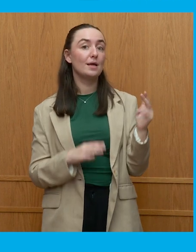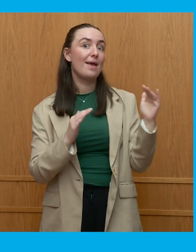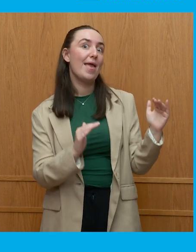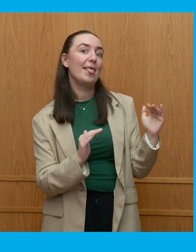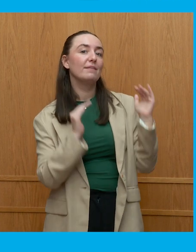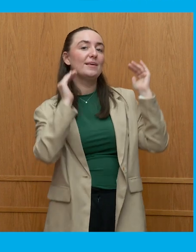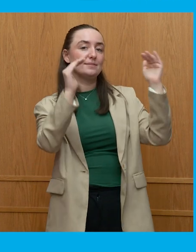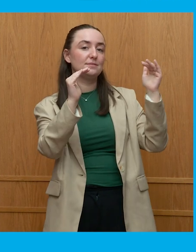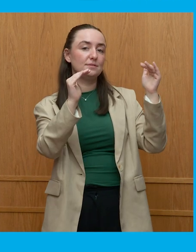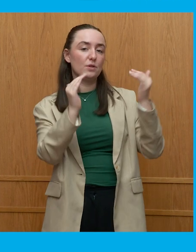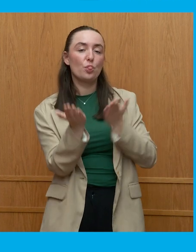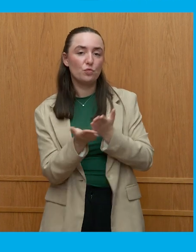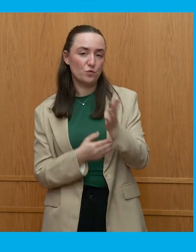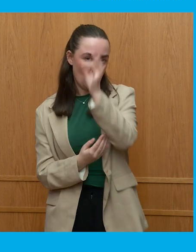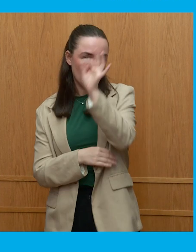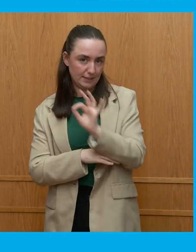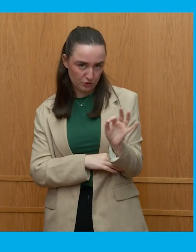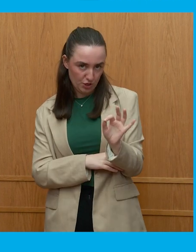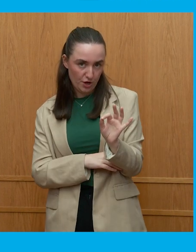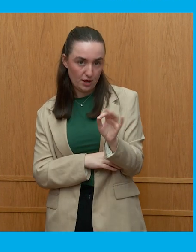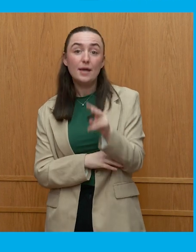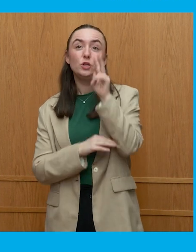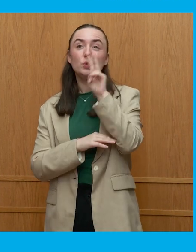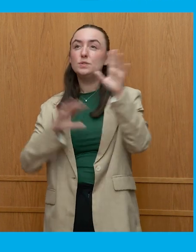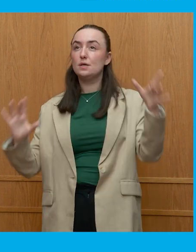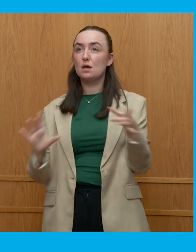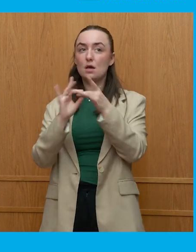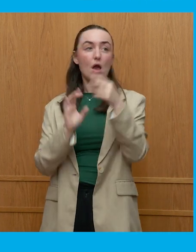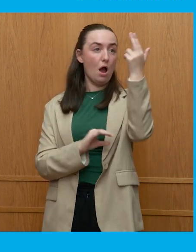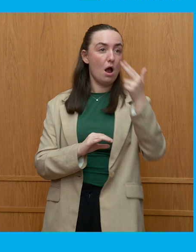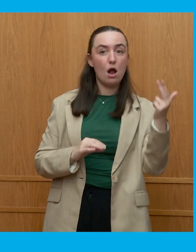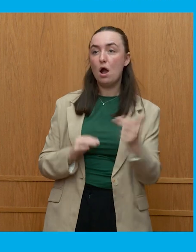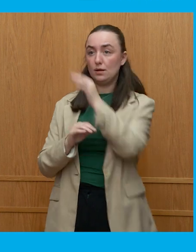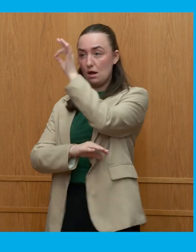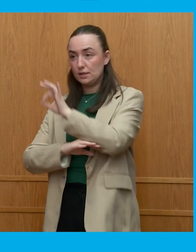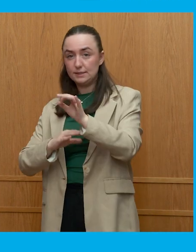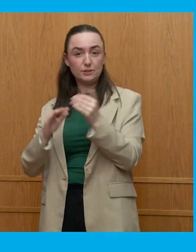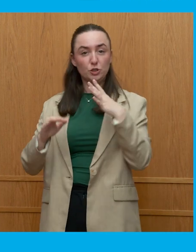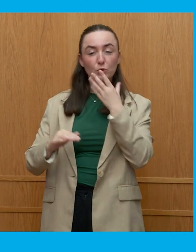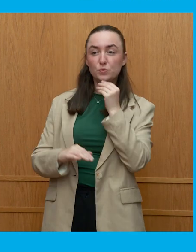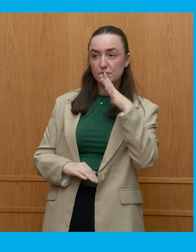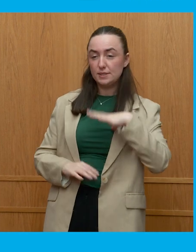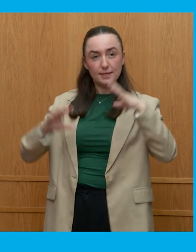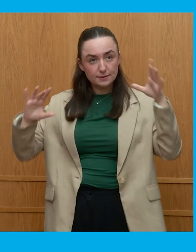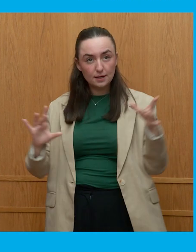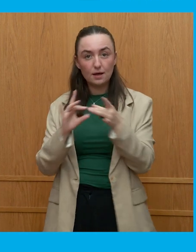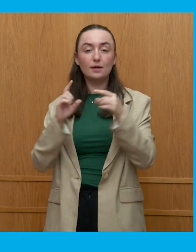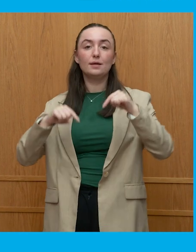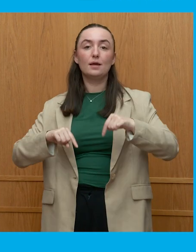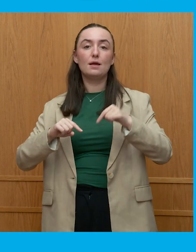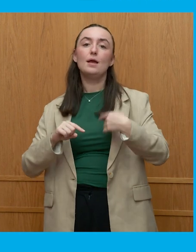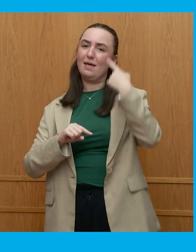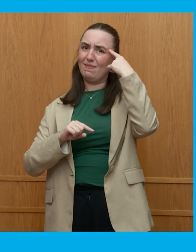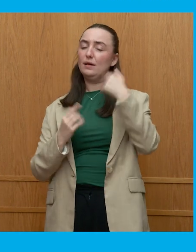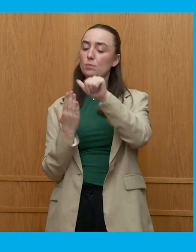architecture. And I think, that's what you see together in this building, and the complexity of the programme is part of